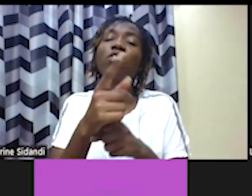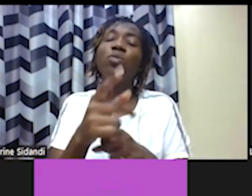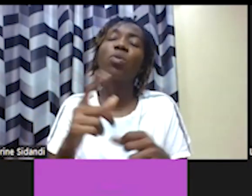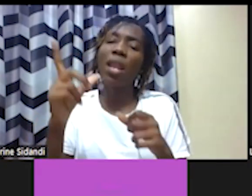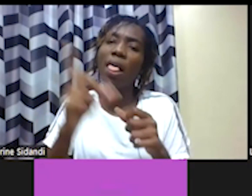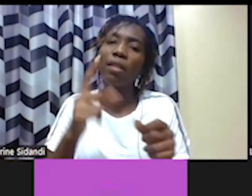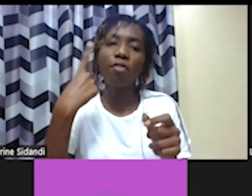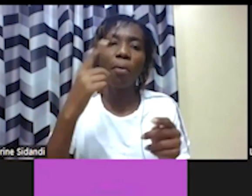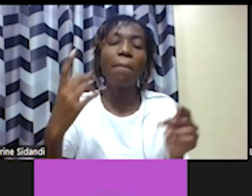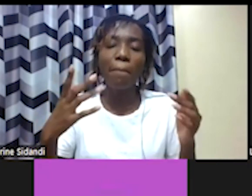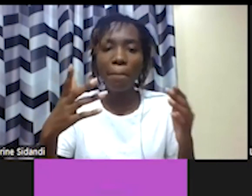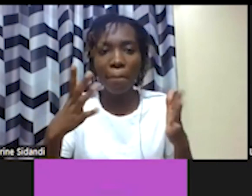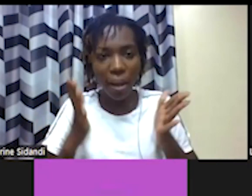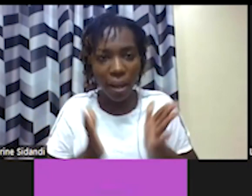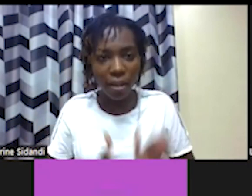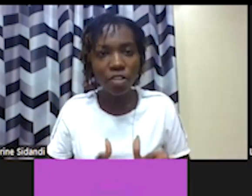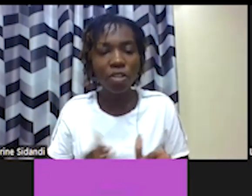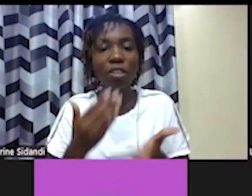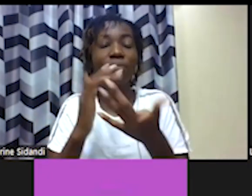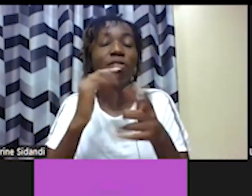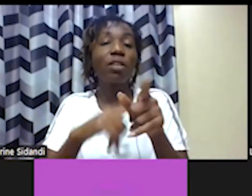course, sometimes you get wounded.